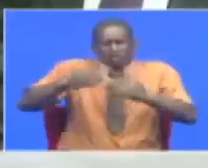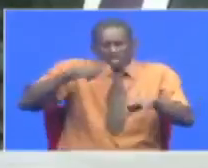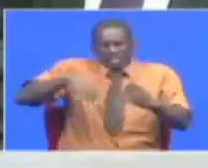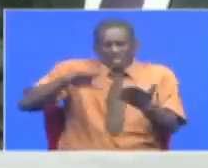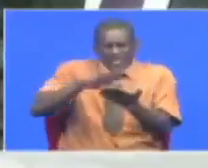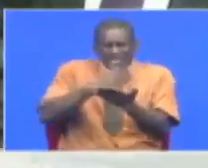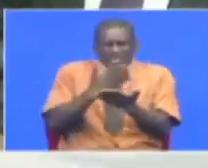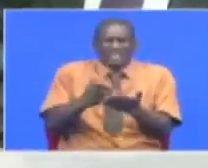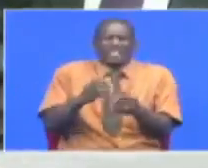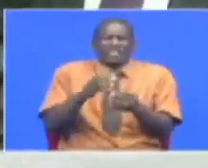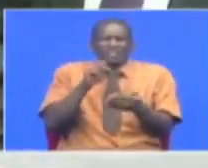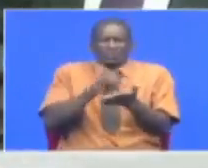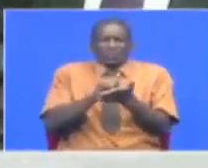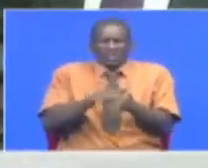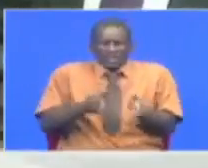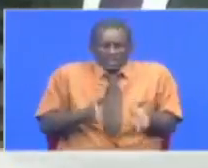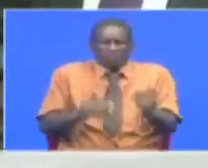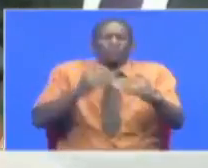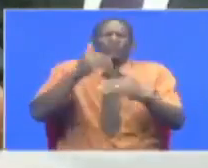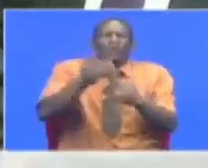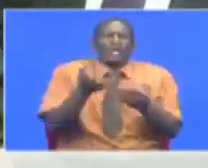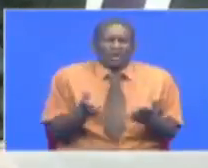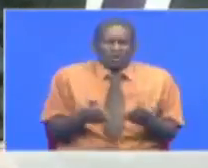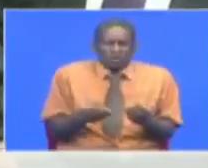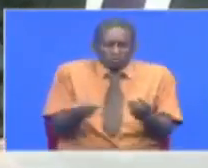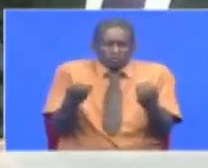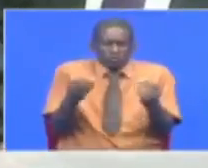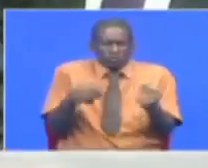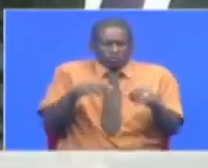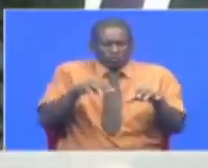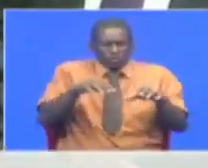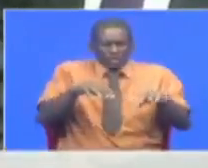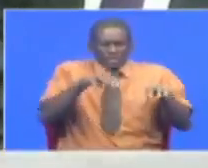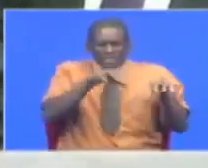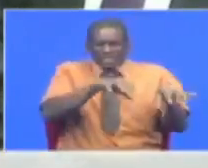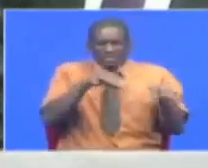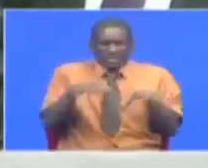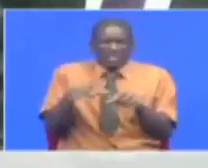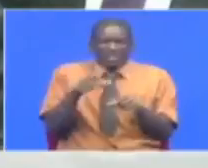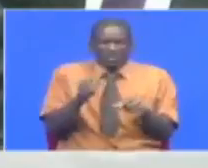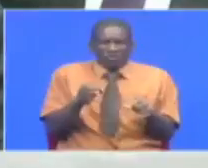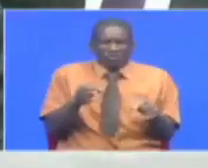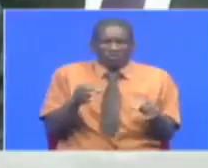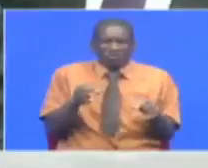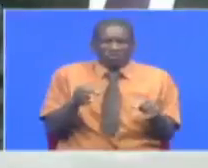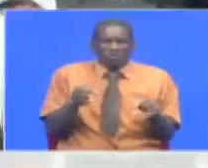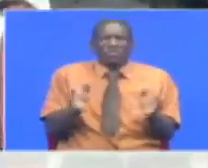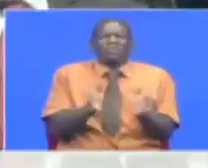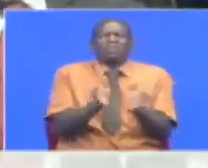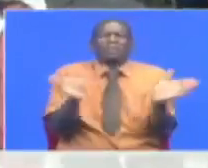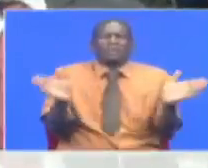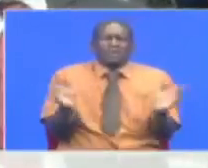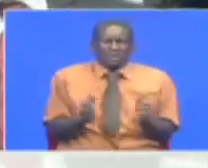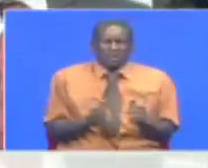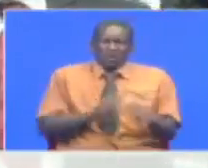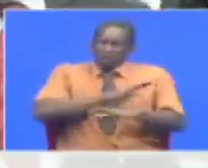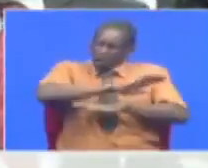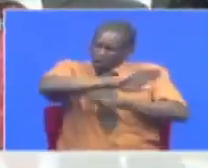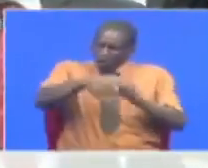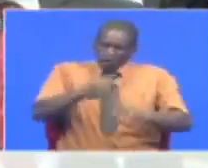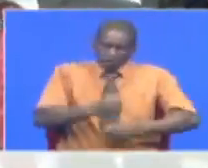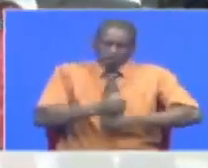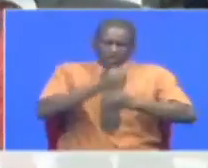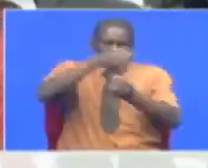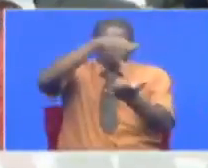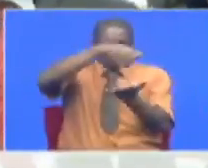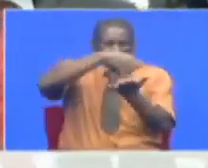that as we go forward now, we address the pains of our citizens. All stakeholders are on